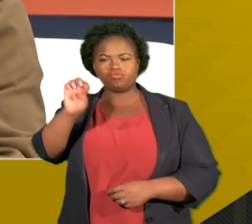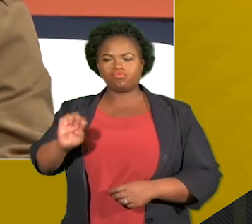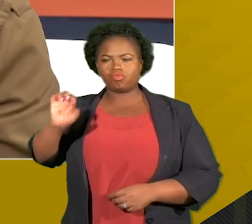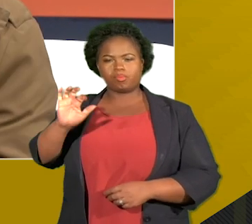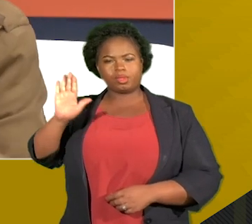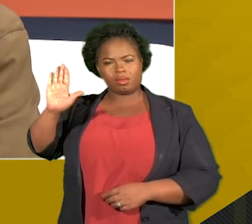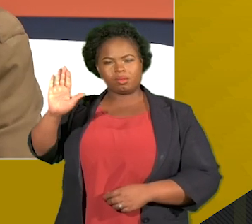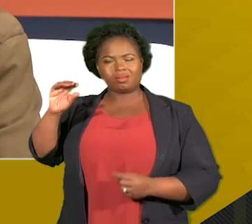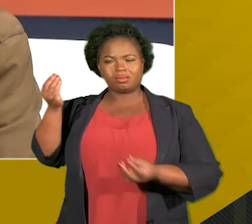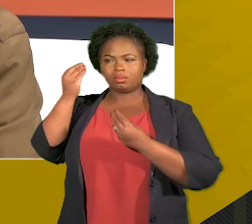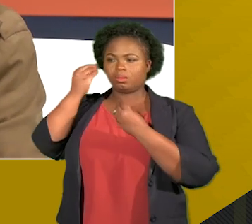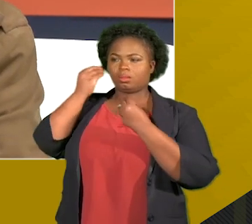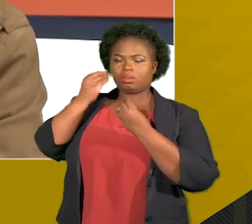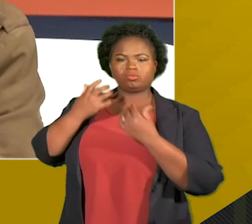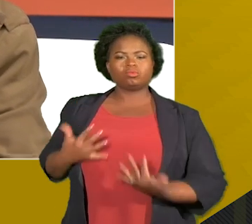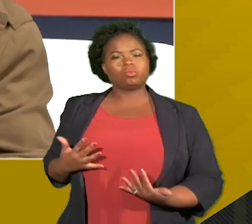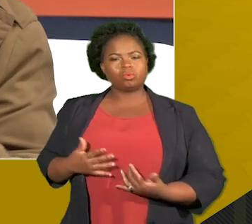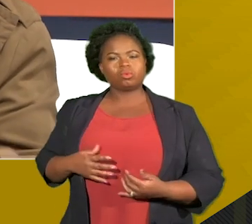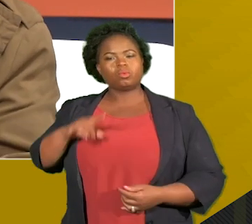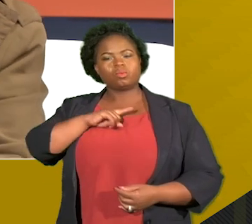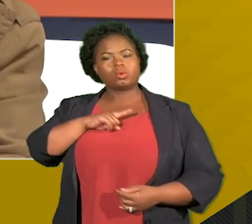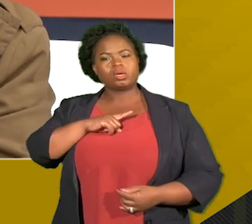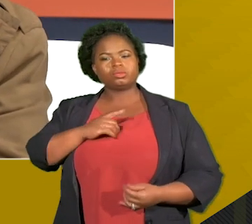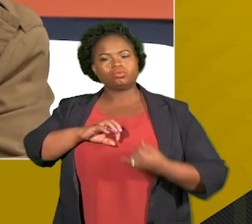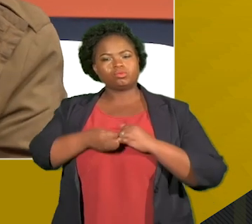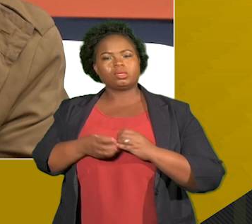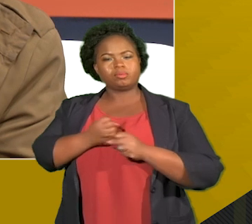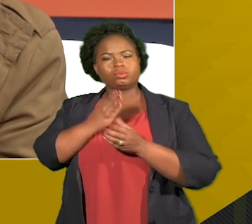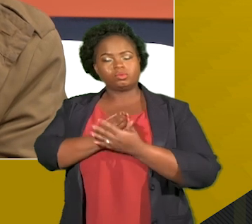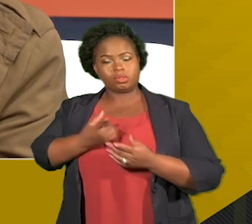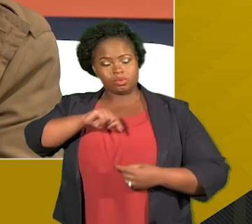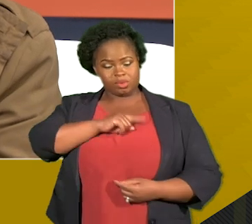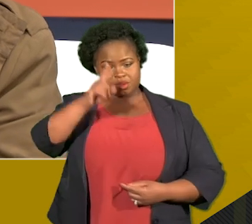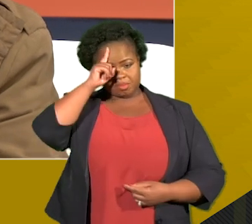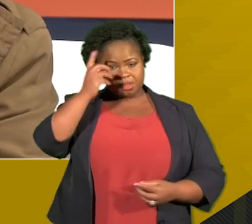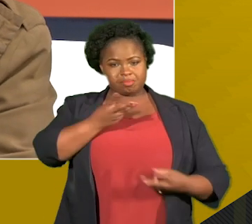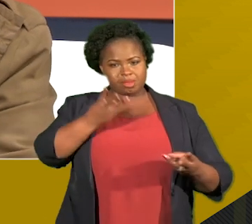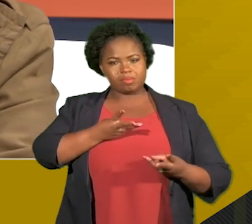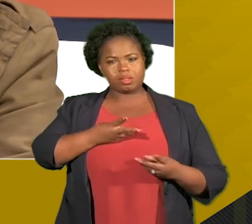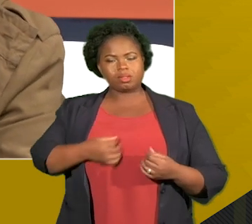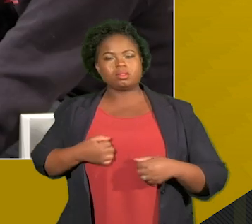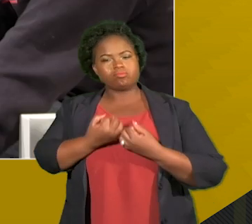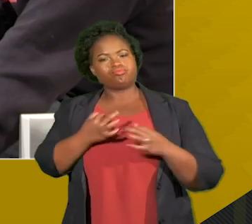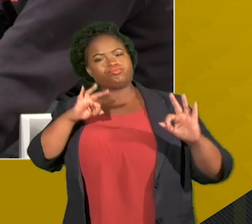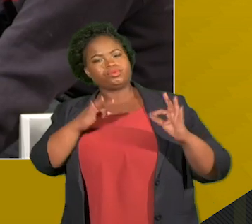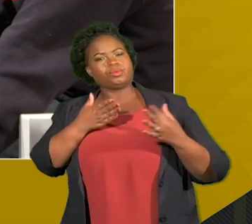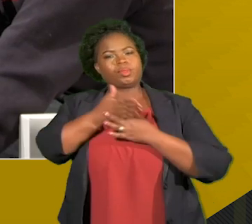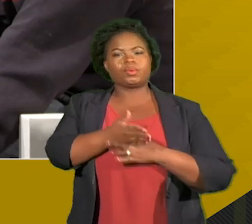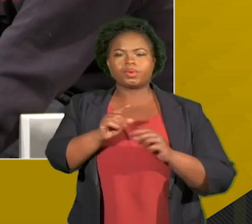forms of indoctrinations to try and create barricades for us people not to be able to go on the other